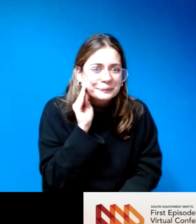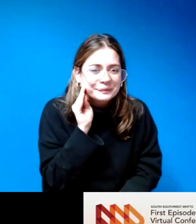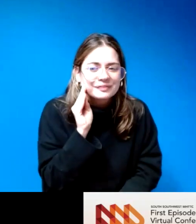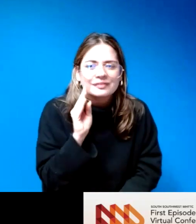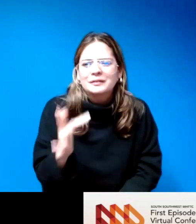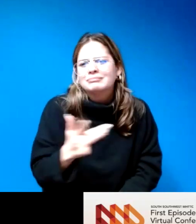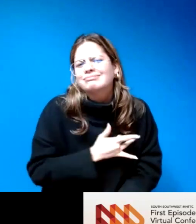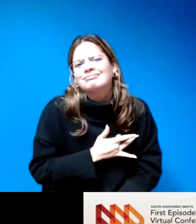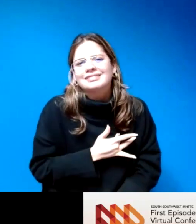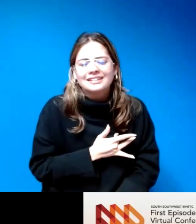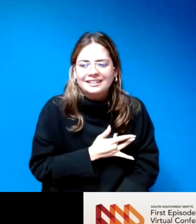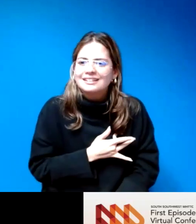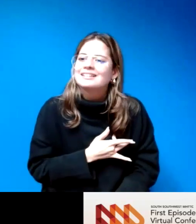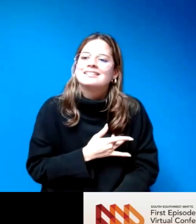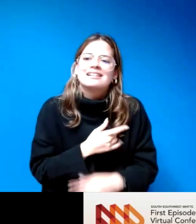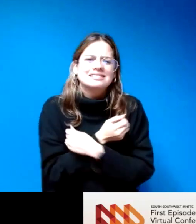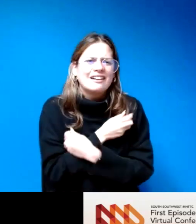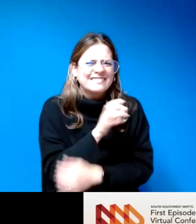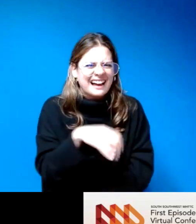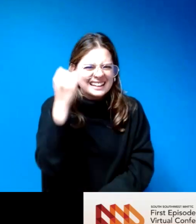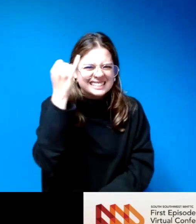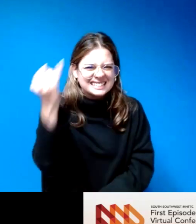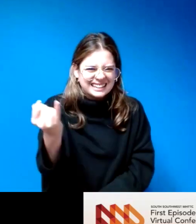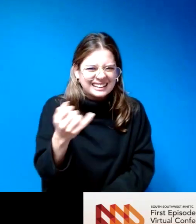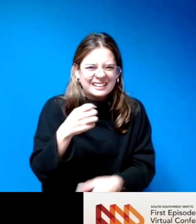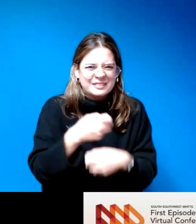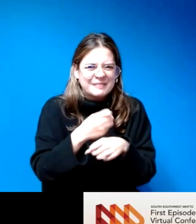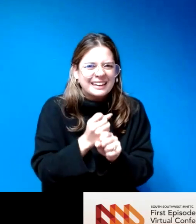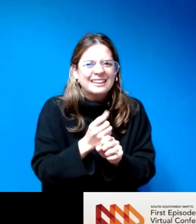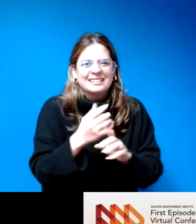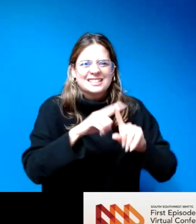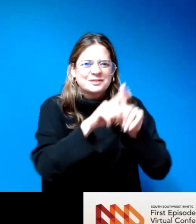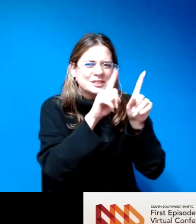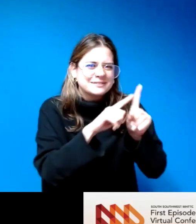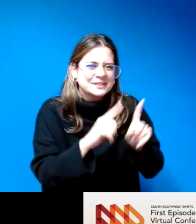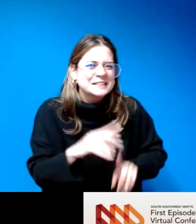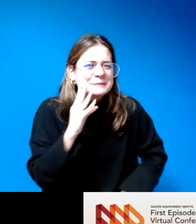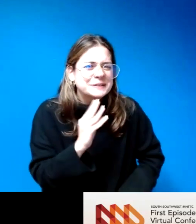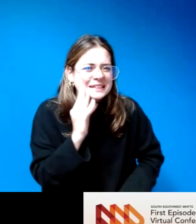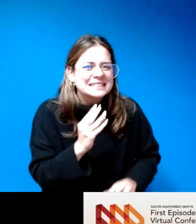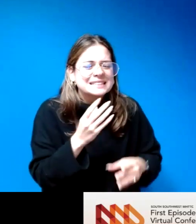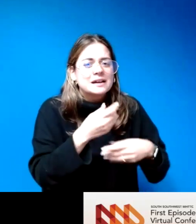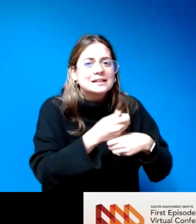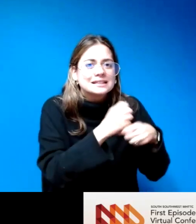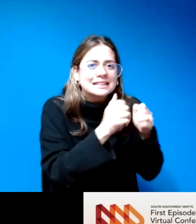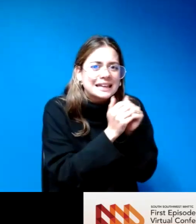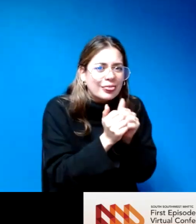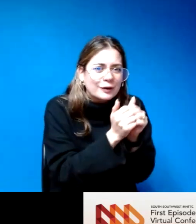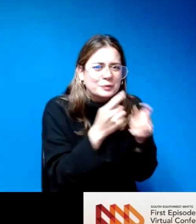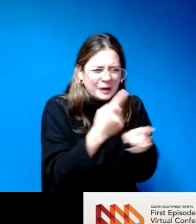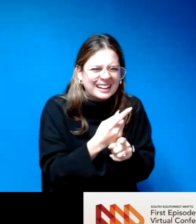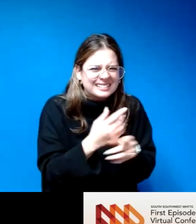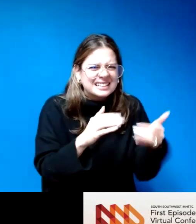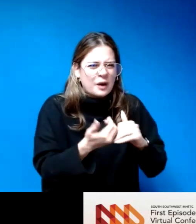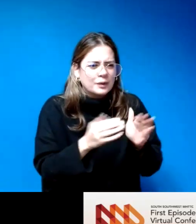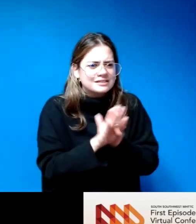to them. I also loved that idea of building those layers of experience, because that's how we develop relationships, isn't